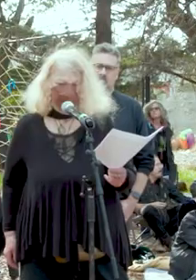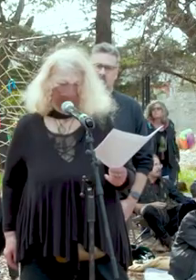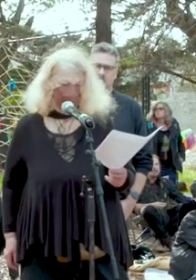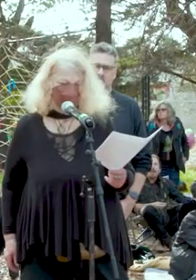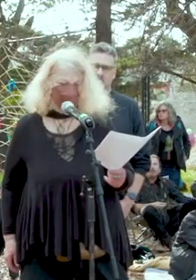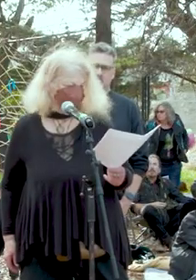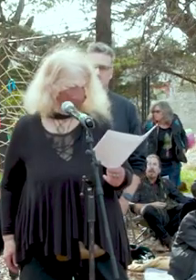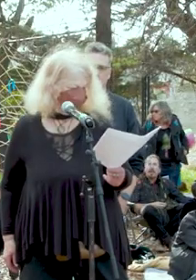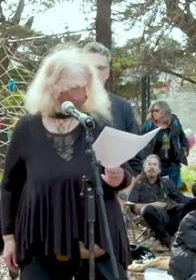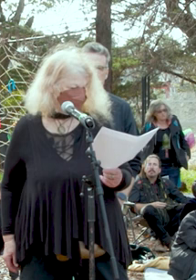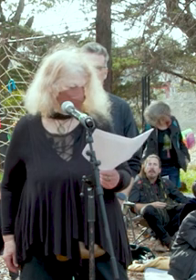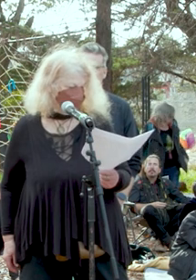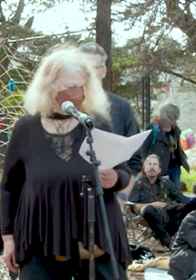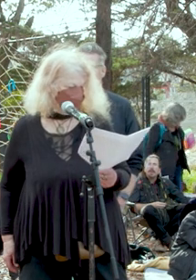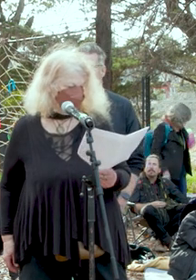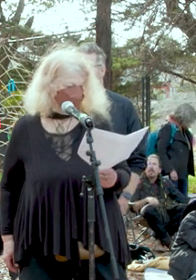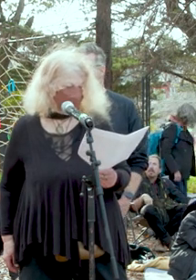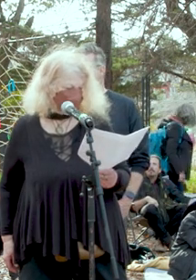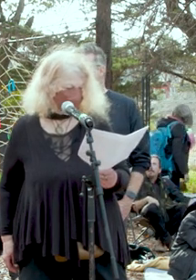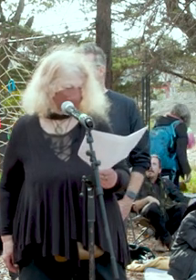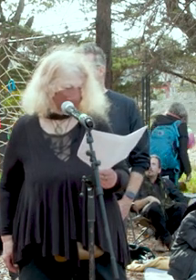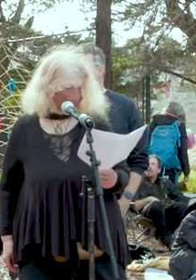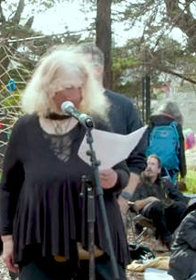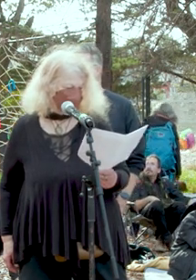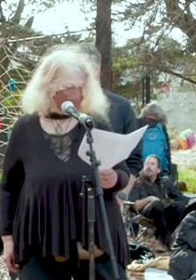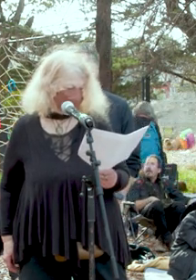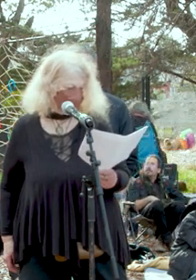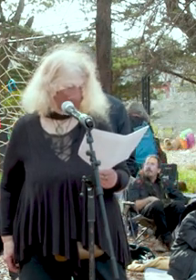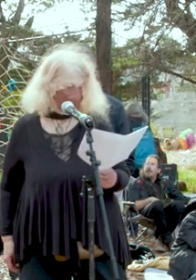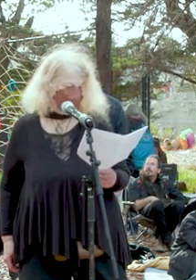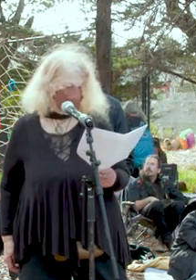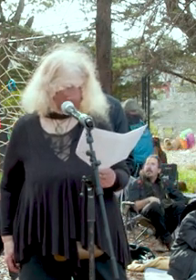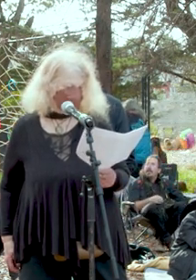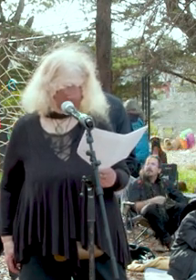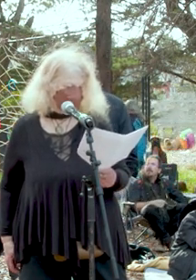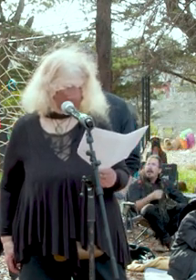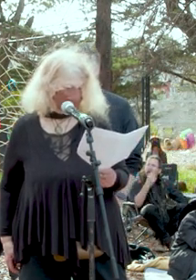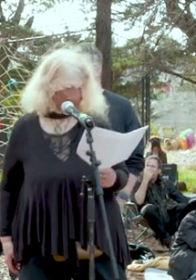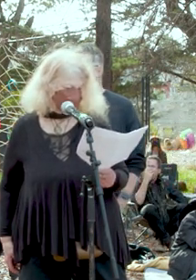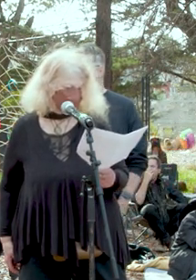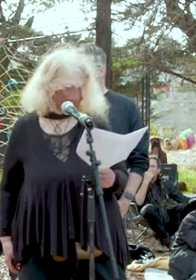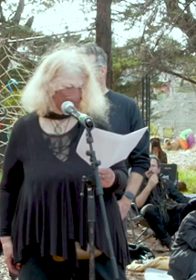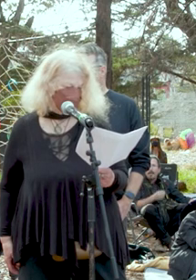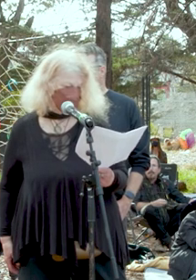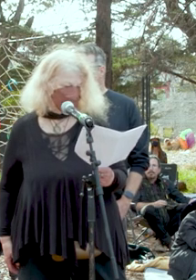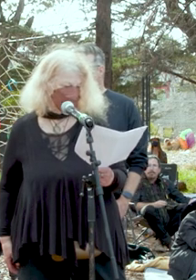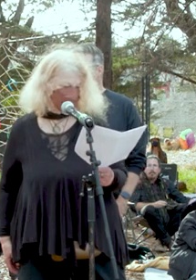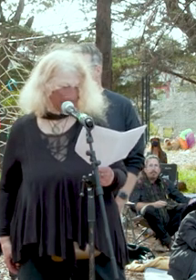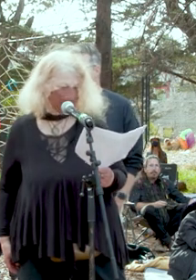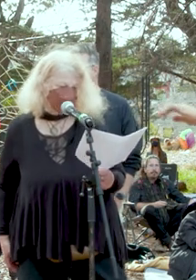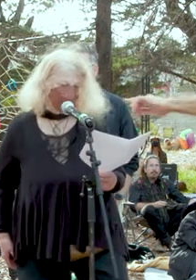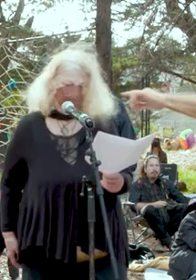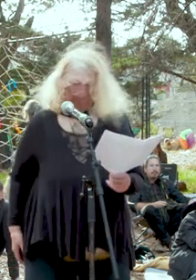What is remembered lives. Jack Darkhand, Jack Schultz,